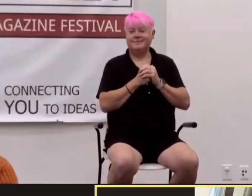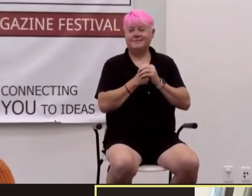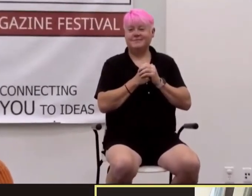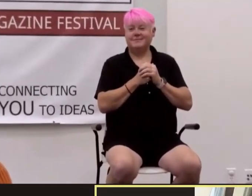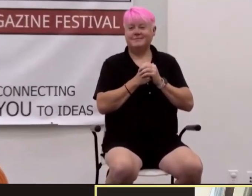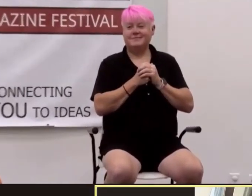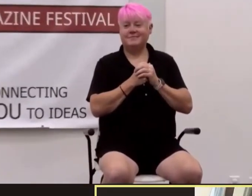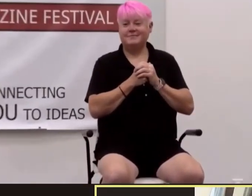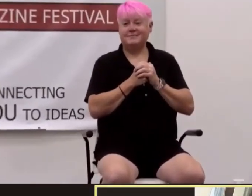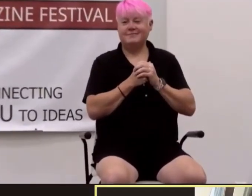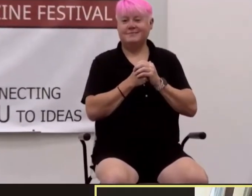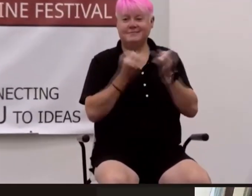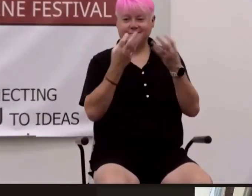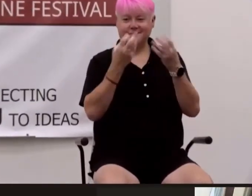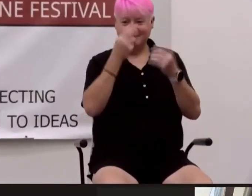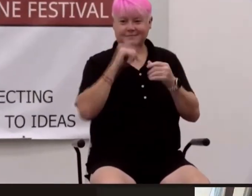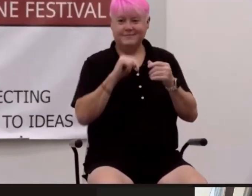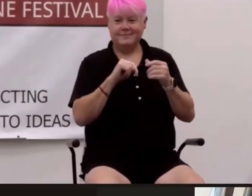This is a lot of fun.